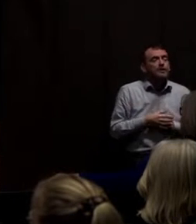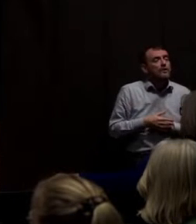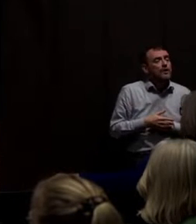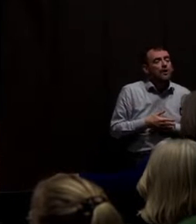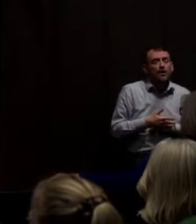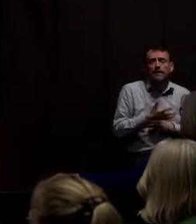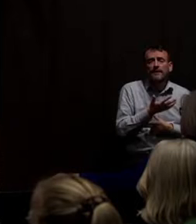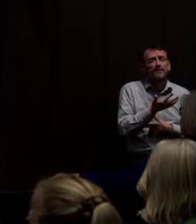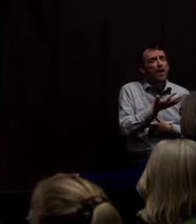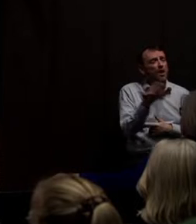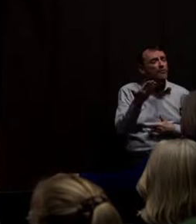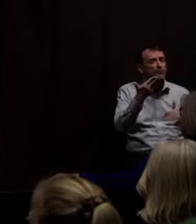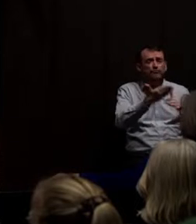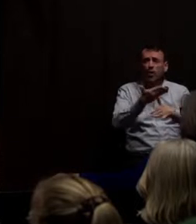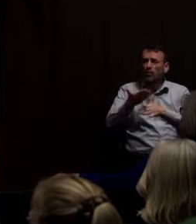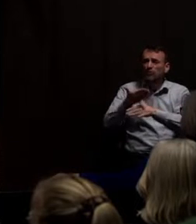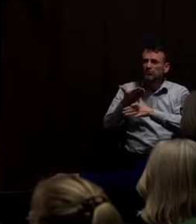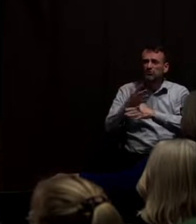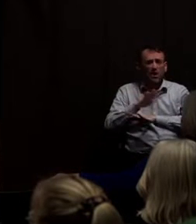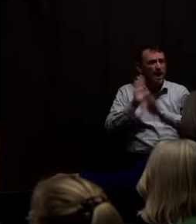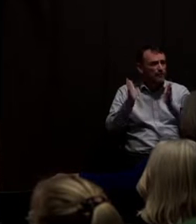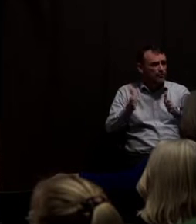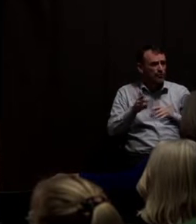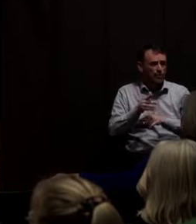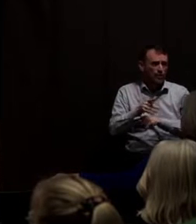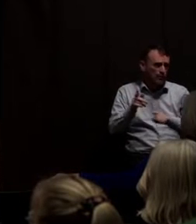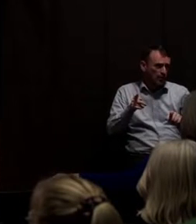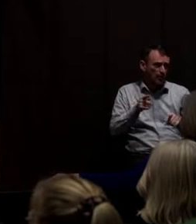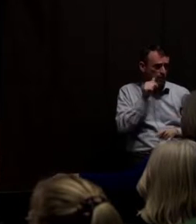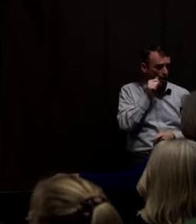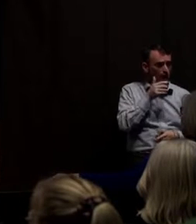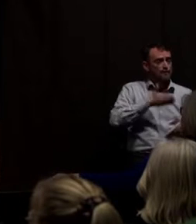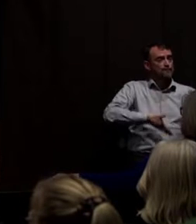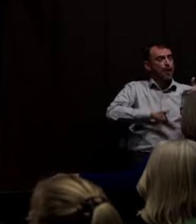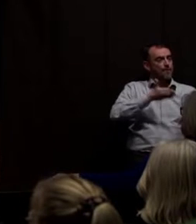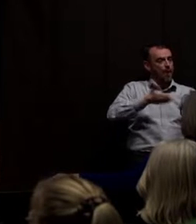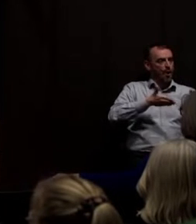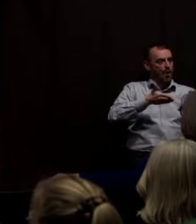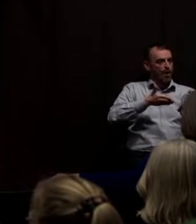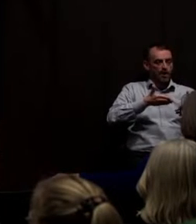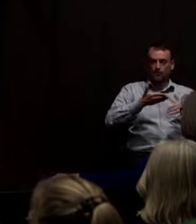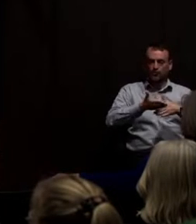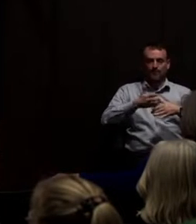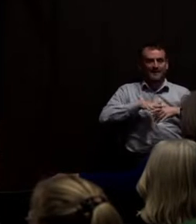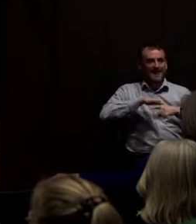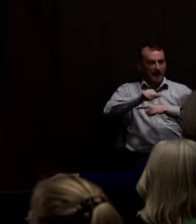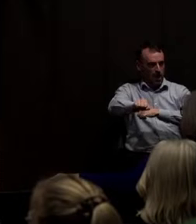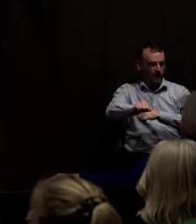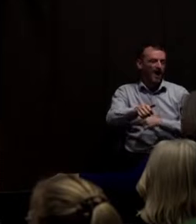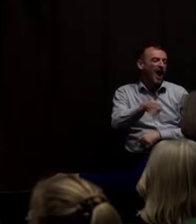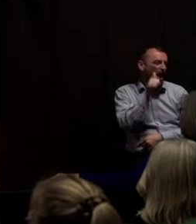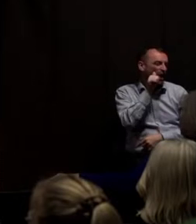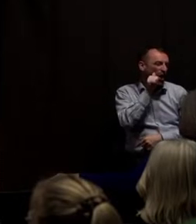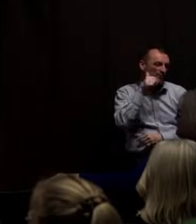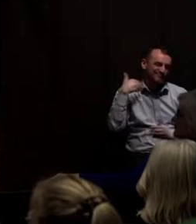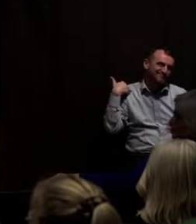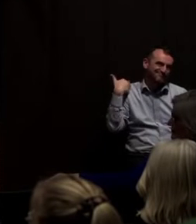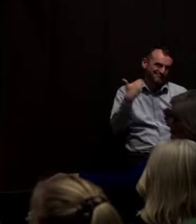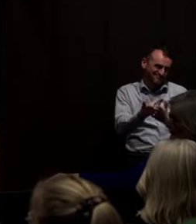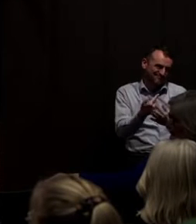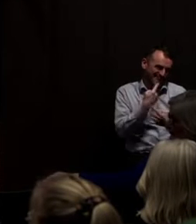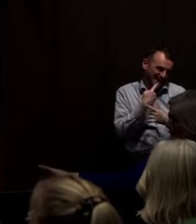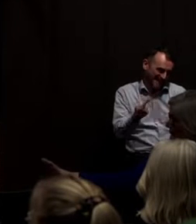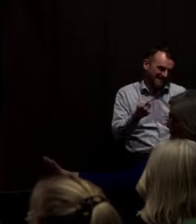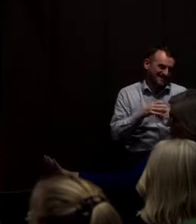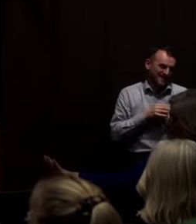don't have to do pretty soon. So the robots will do all of that. They've been promising that for ages. But no, there will be, a lot